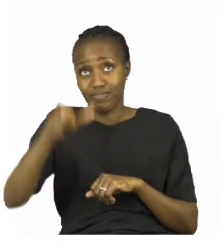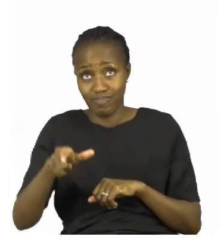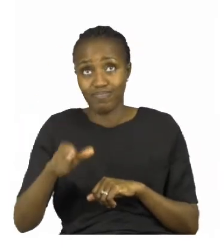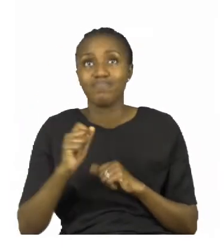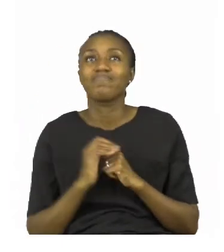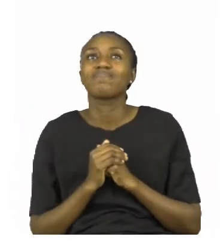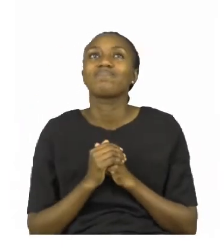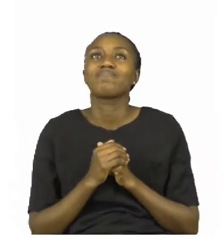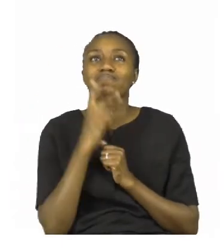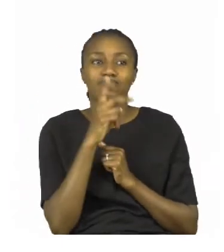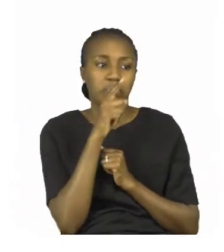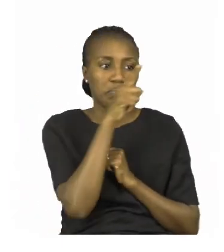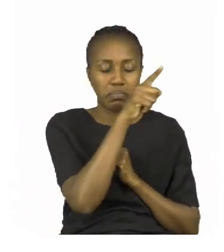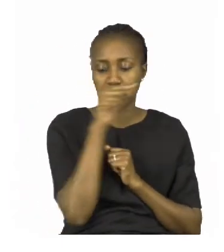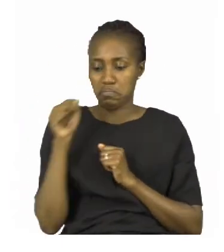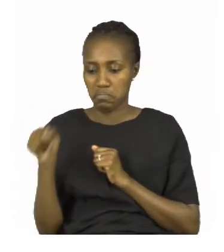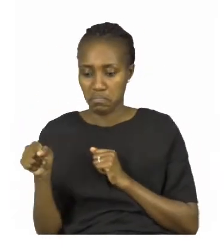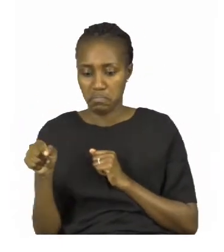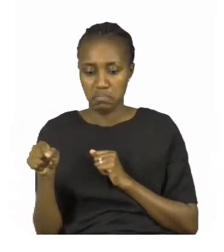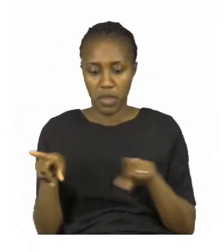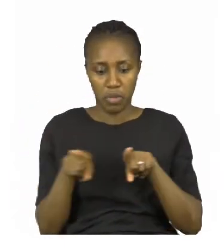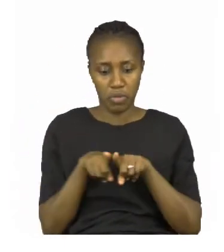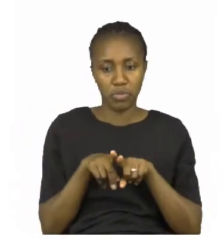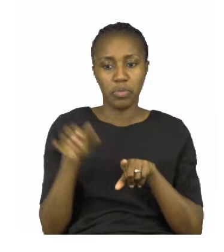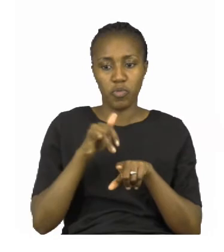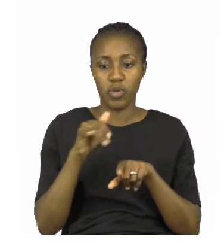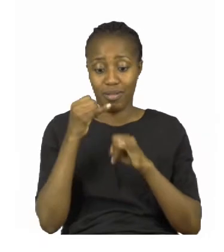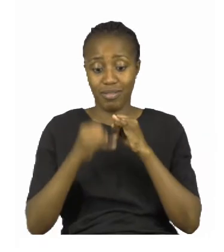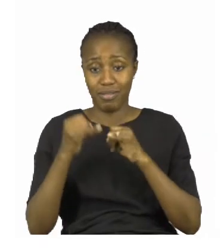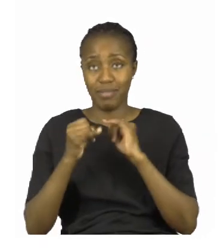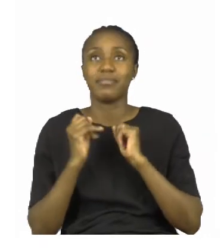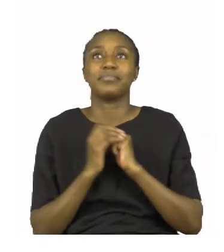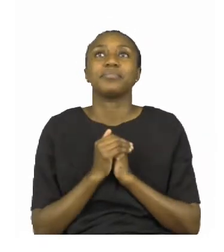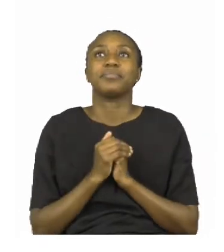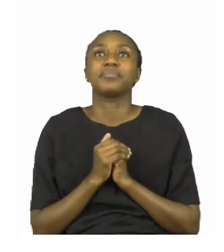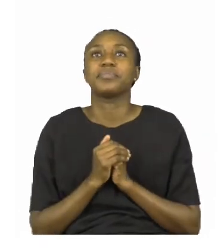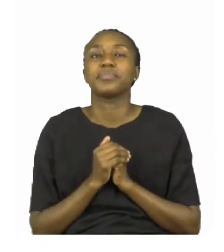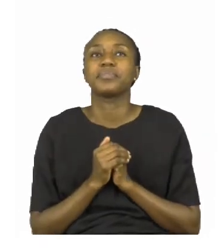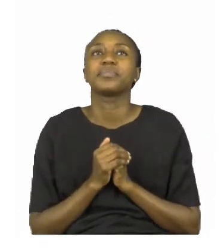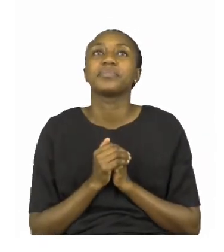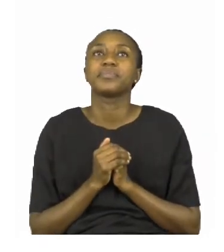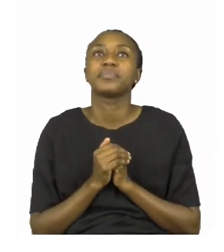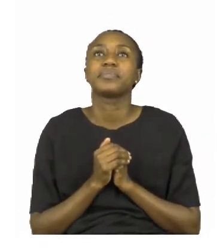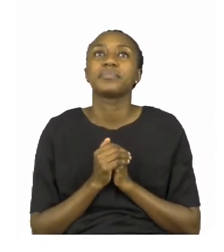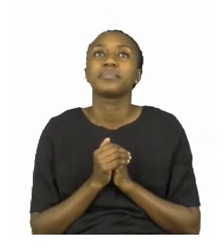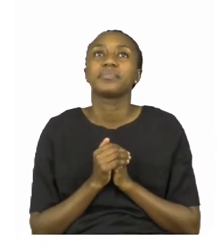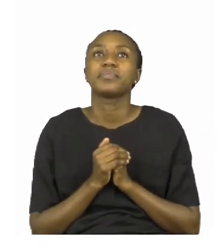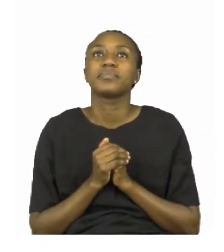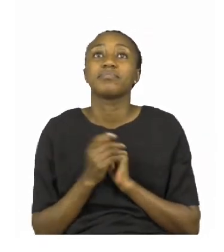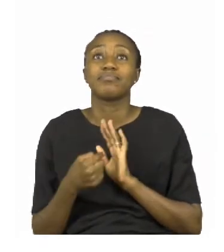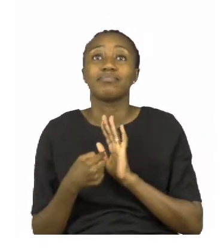other bucket. So we're going to take a few of them and try and see if they rhyme. They've done the first one for